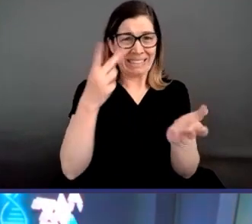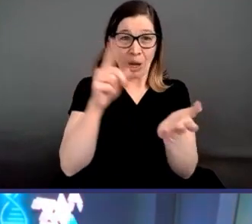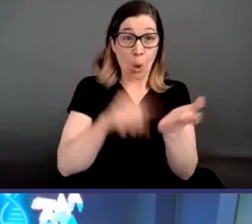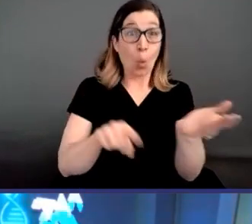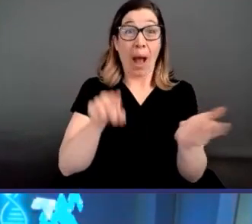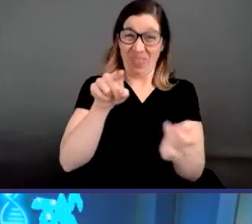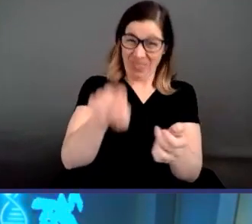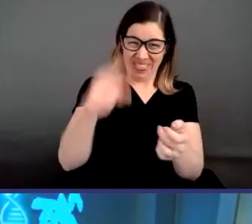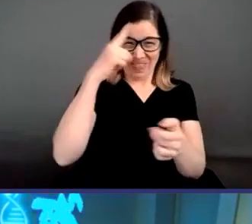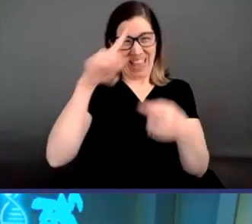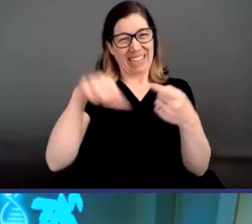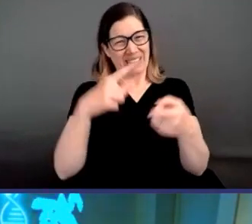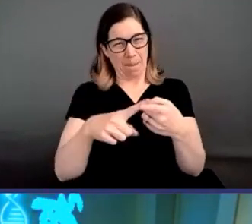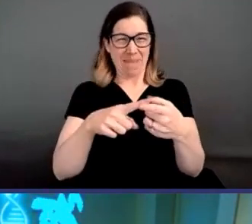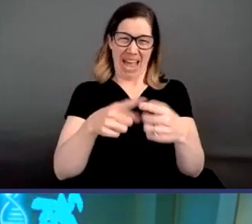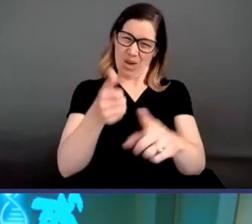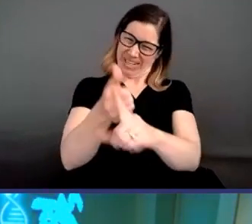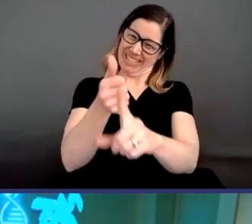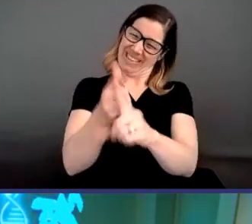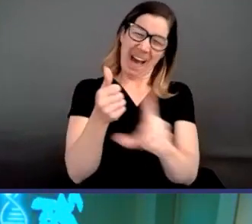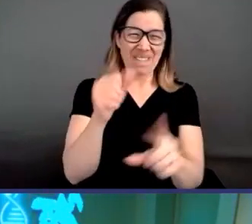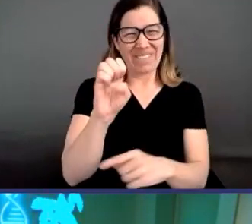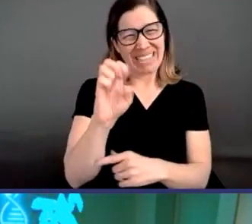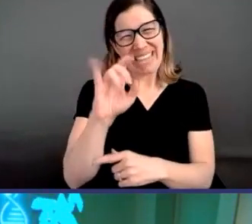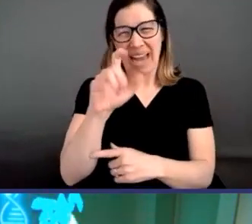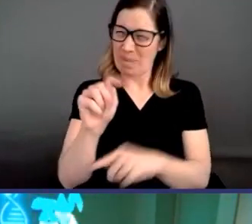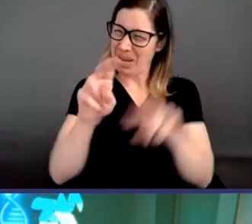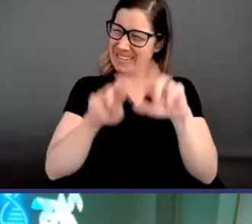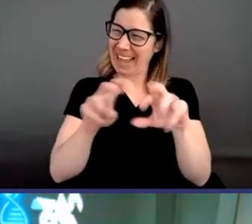analysis? All right.